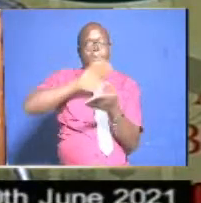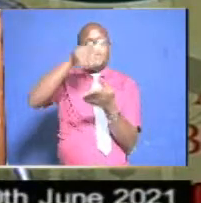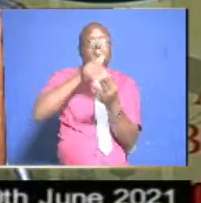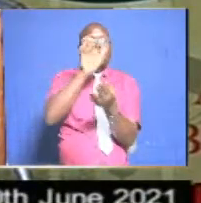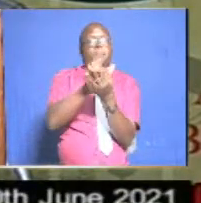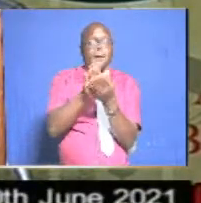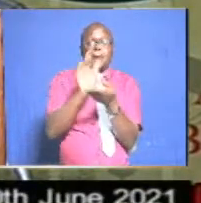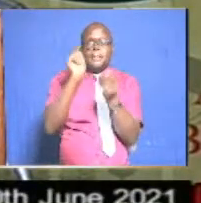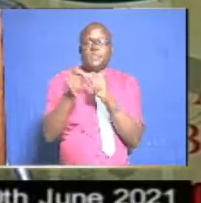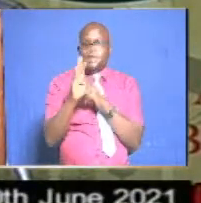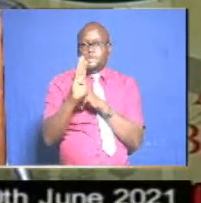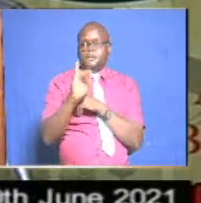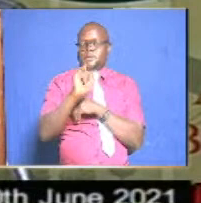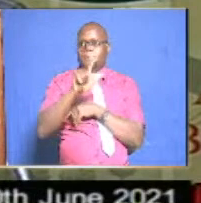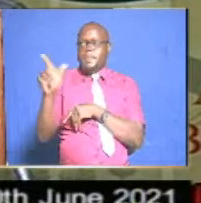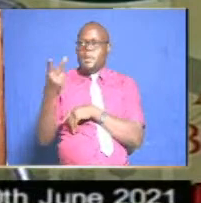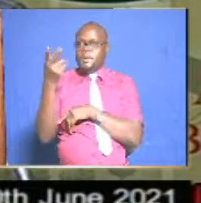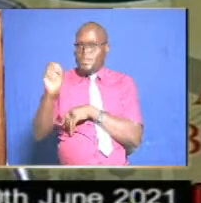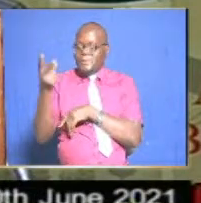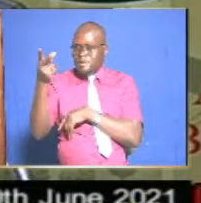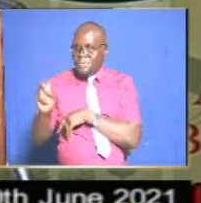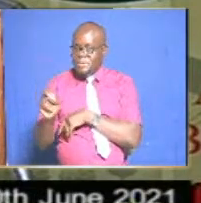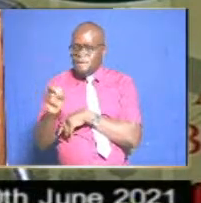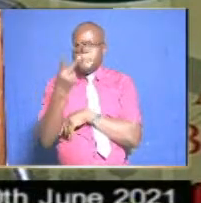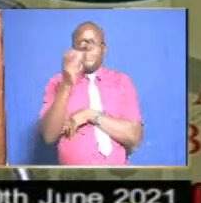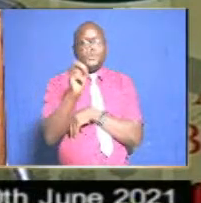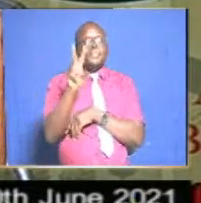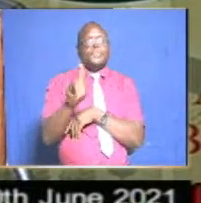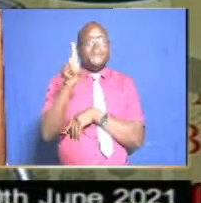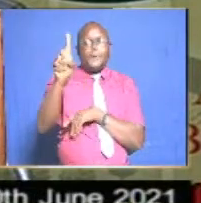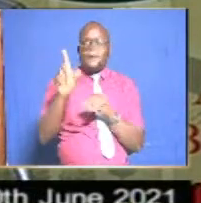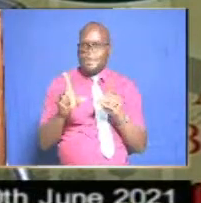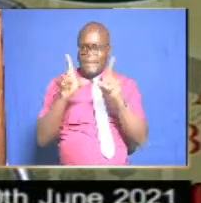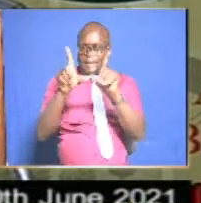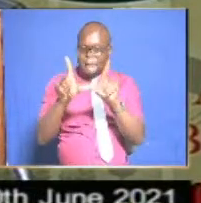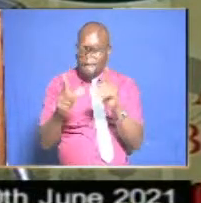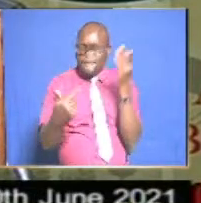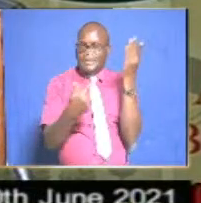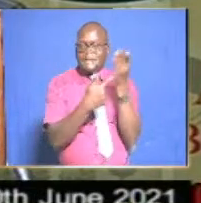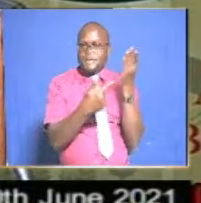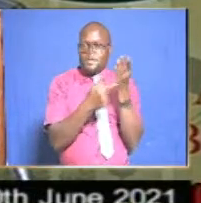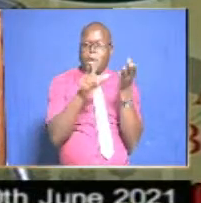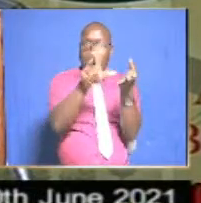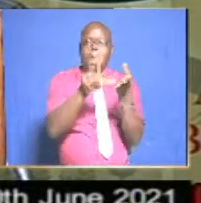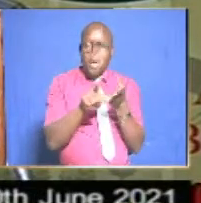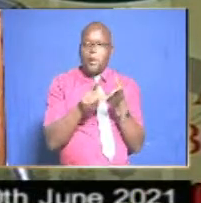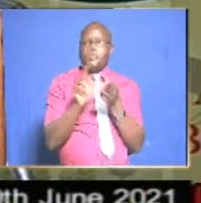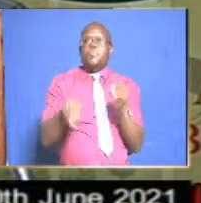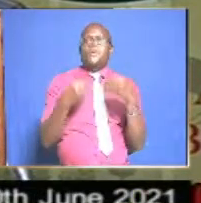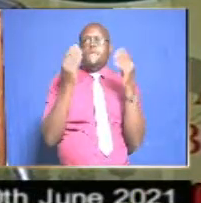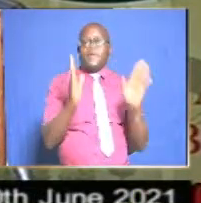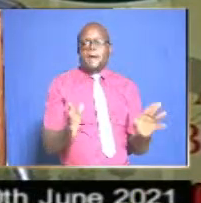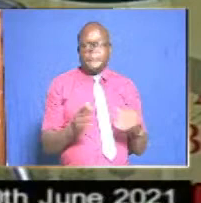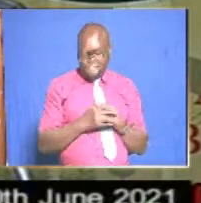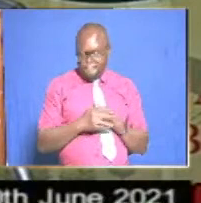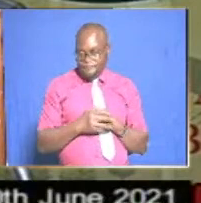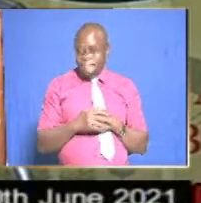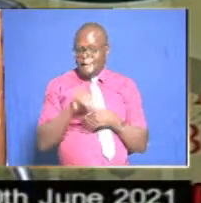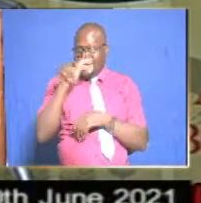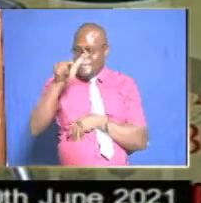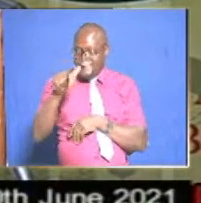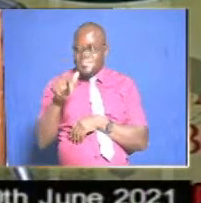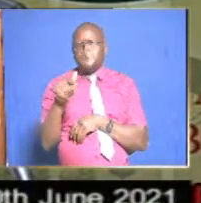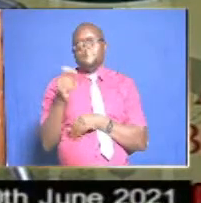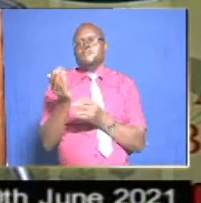Amendment Bill 2021, proposed to provide for licensing of digital credit service providers. This bill has